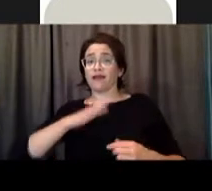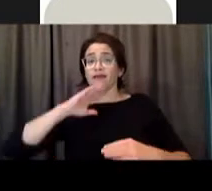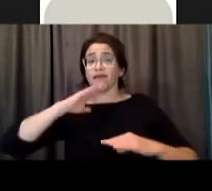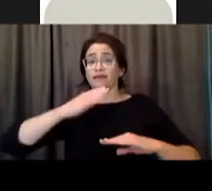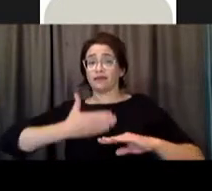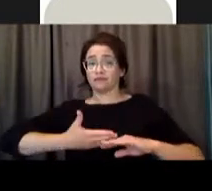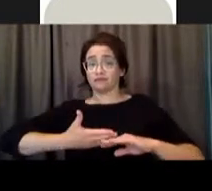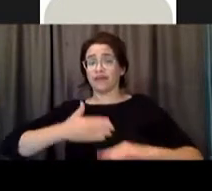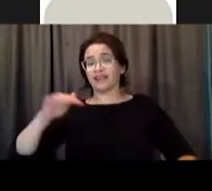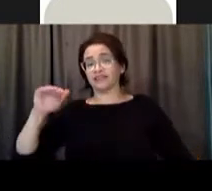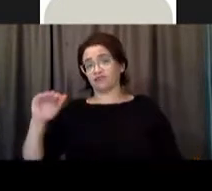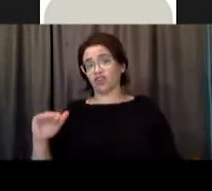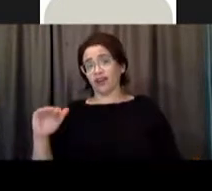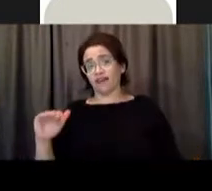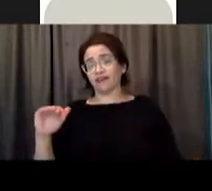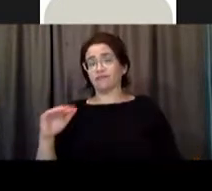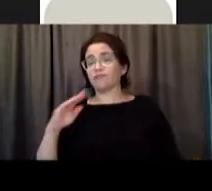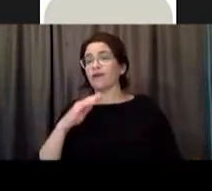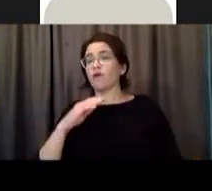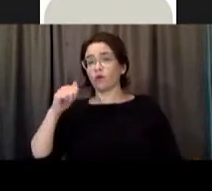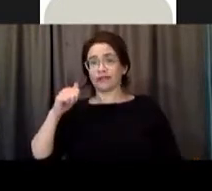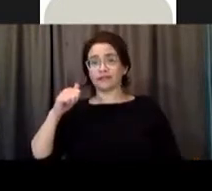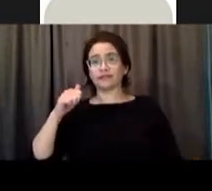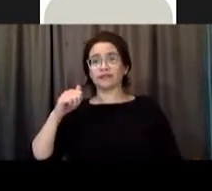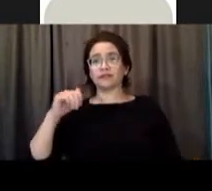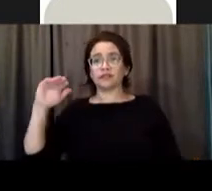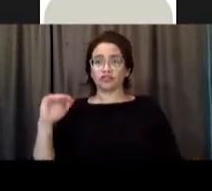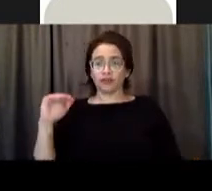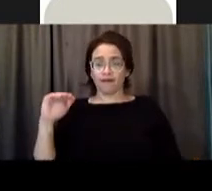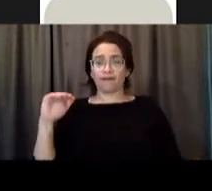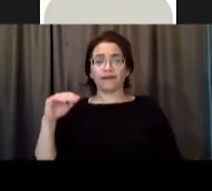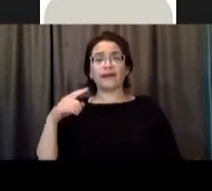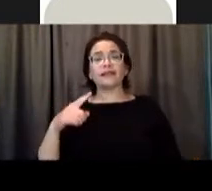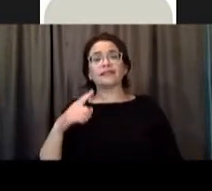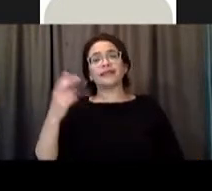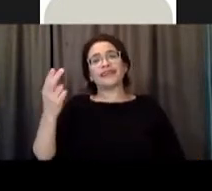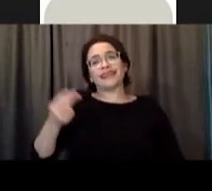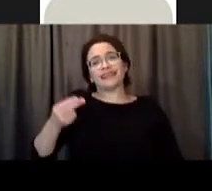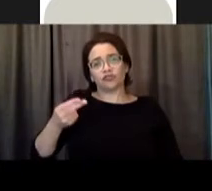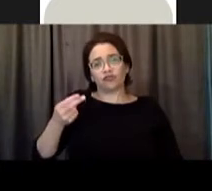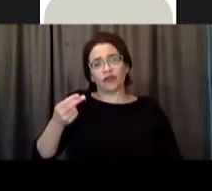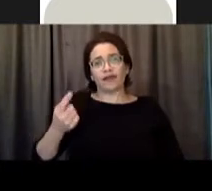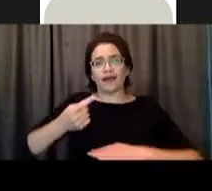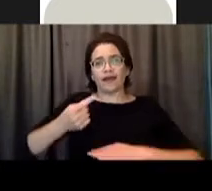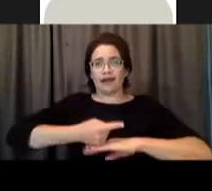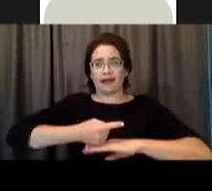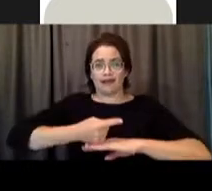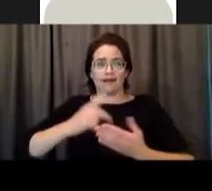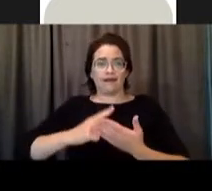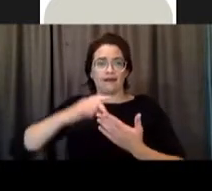a project for History Day, 7th grade History Day project, the state of Minnesota in public schools.